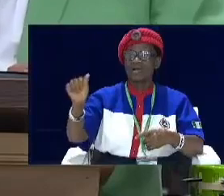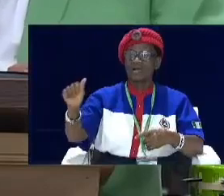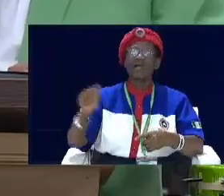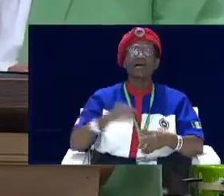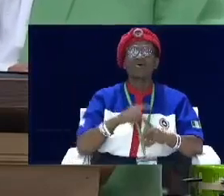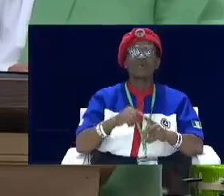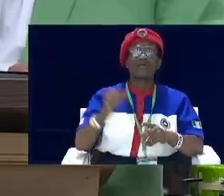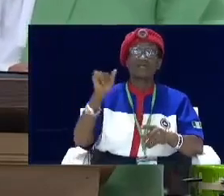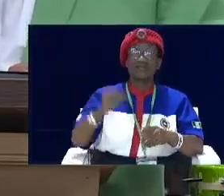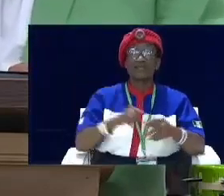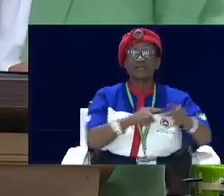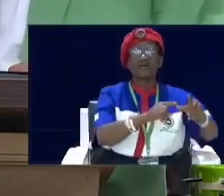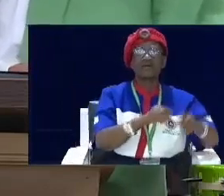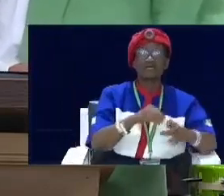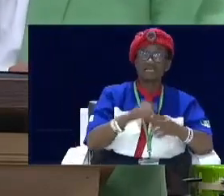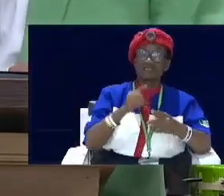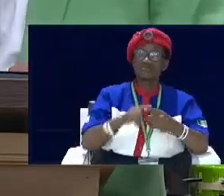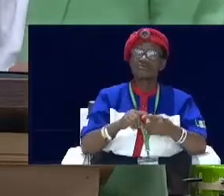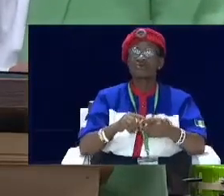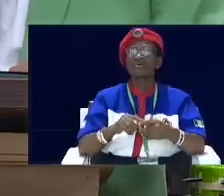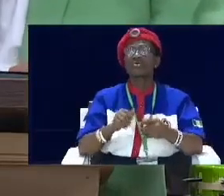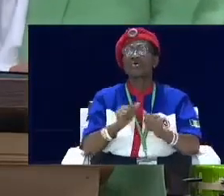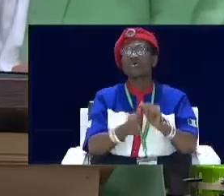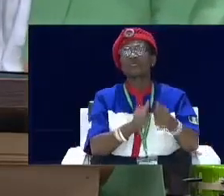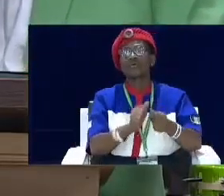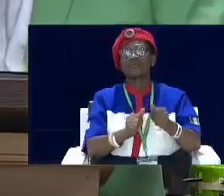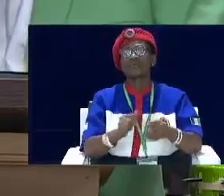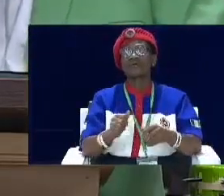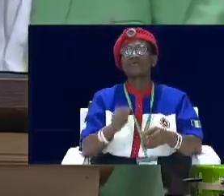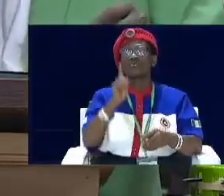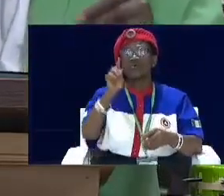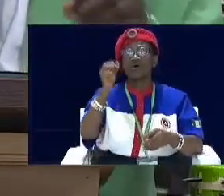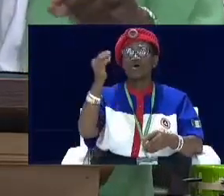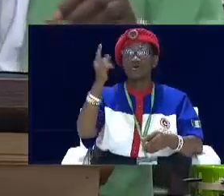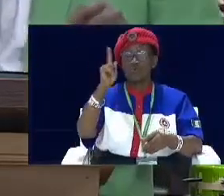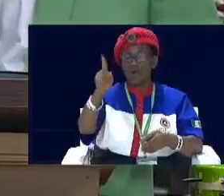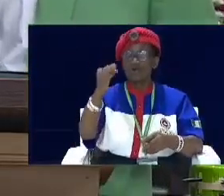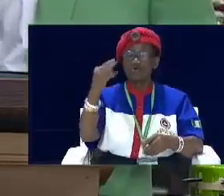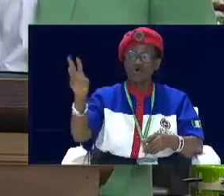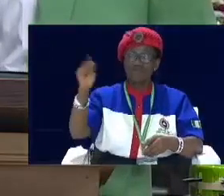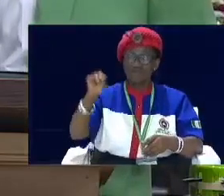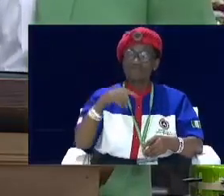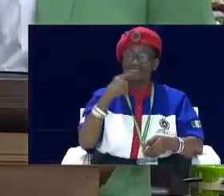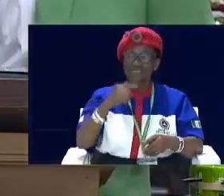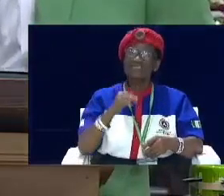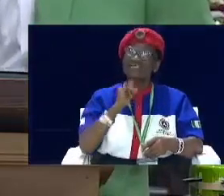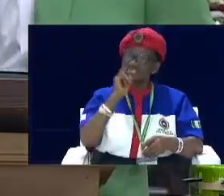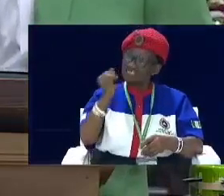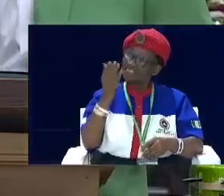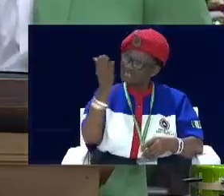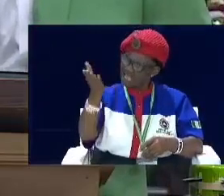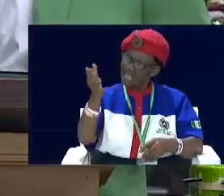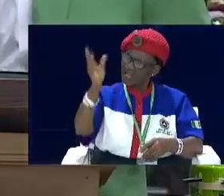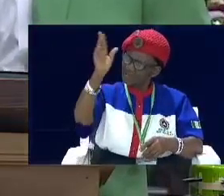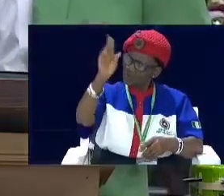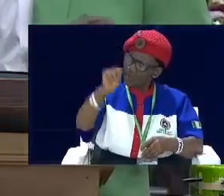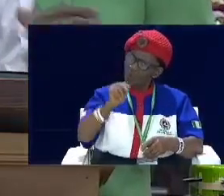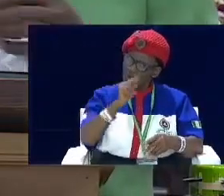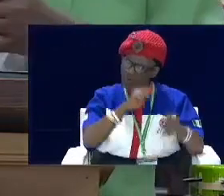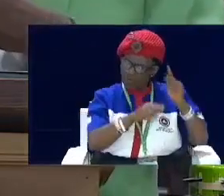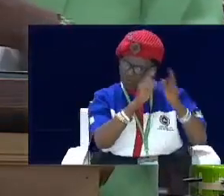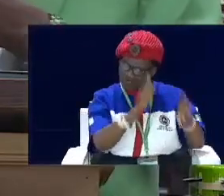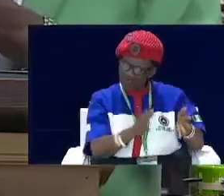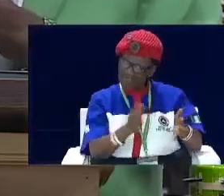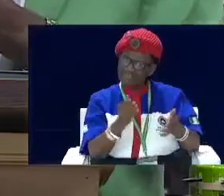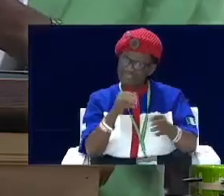problem, one of them said, "Is there no prophet in the land?" Nigba ti won kolu jogodi yi, ikanu won bere pe se ko si woli ni le yi